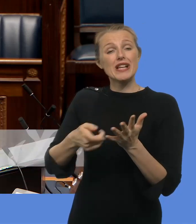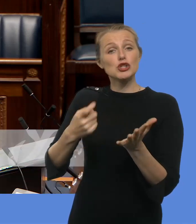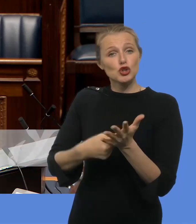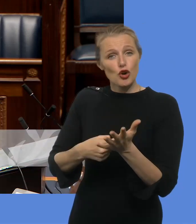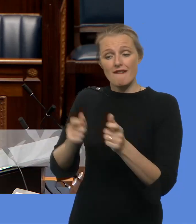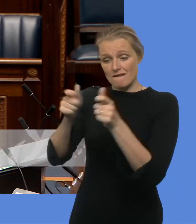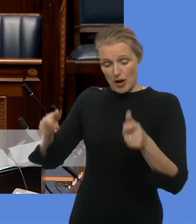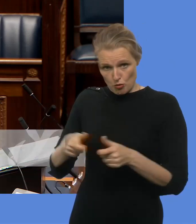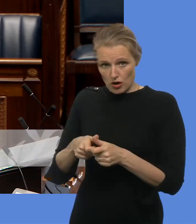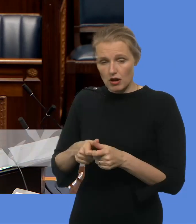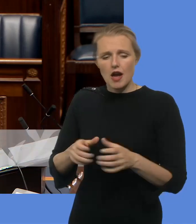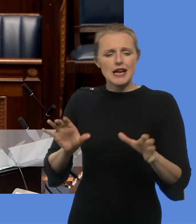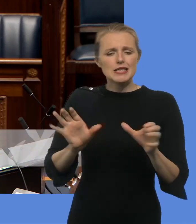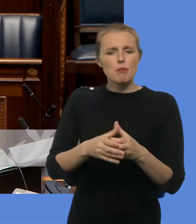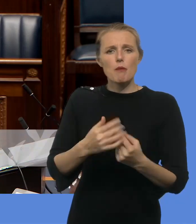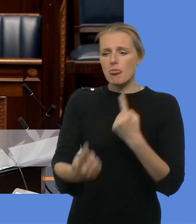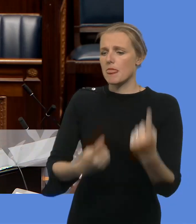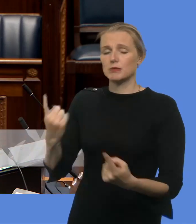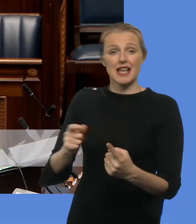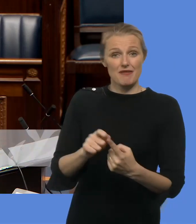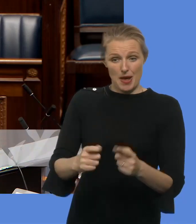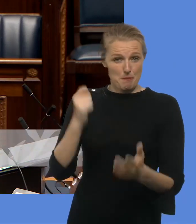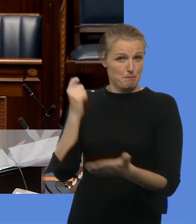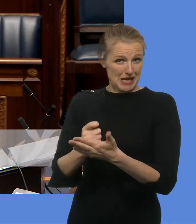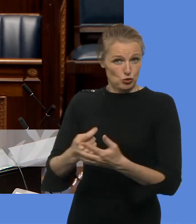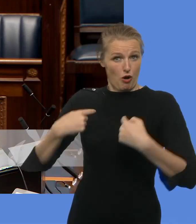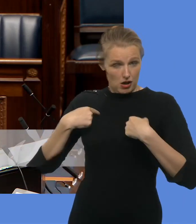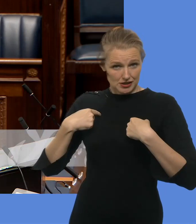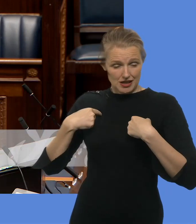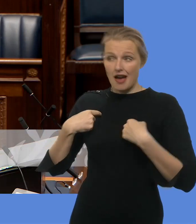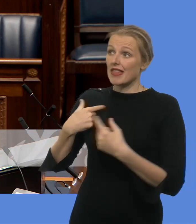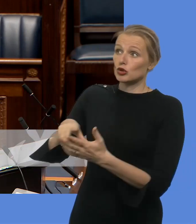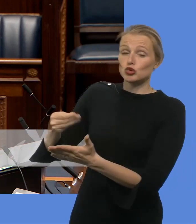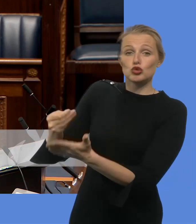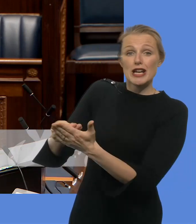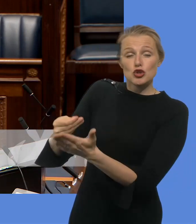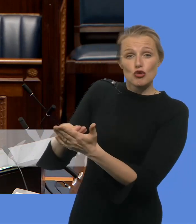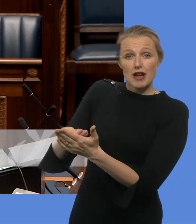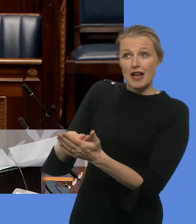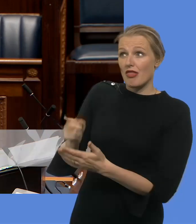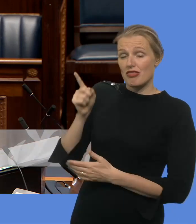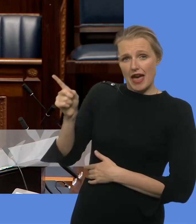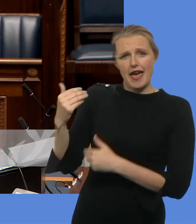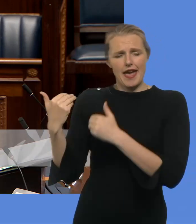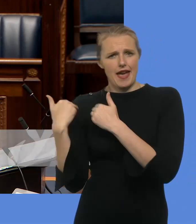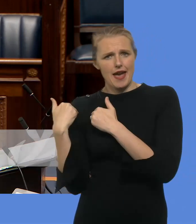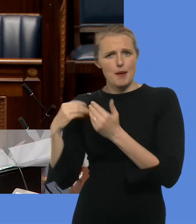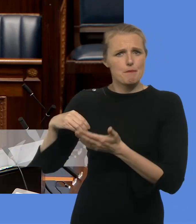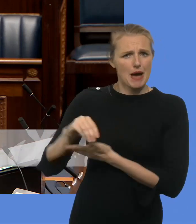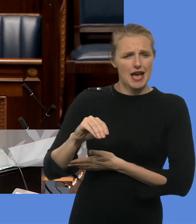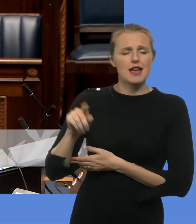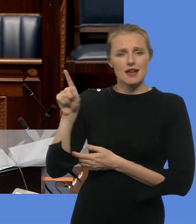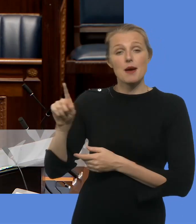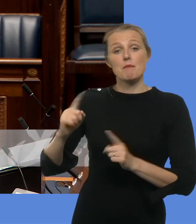to yourselves and then to Treasury. So Treasury pays for the arrangement, and up until now has been